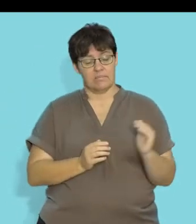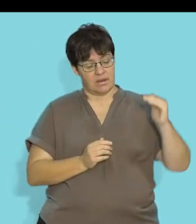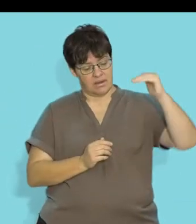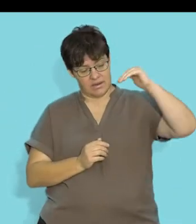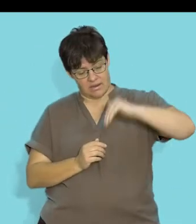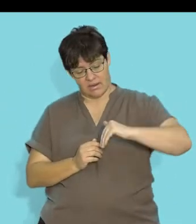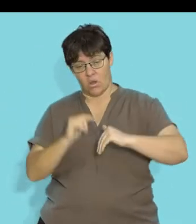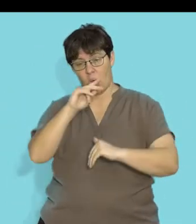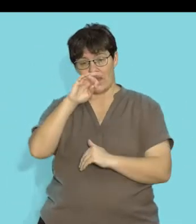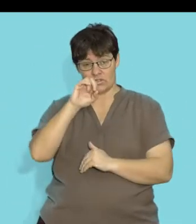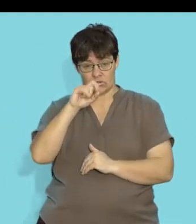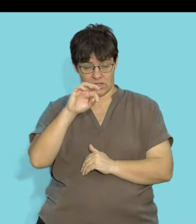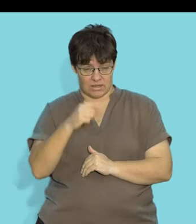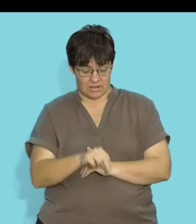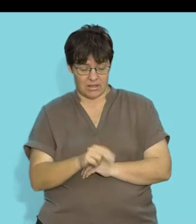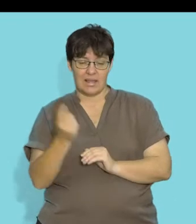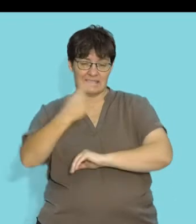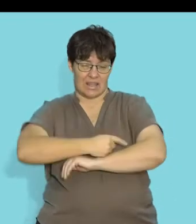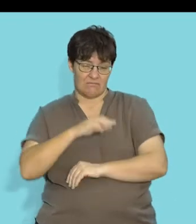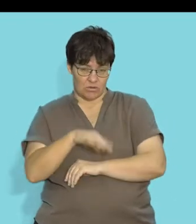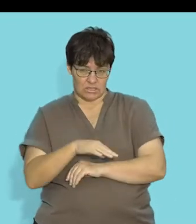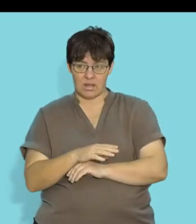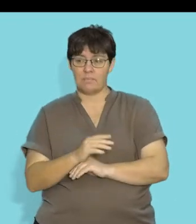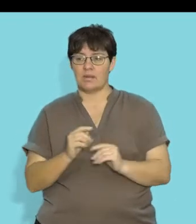there's a decrease around estrogen at day 14,